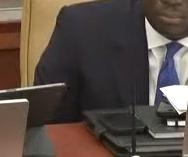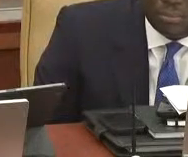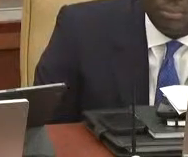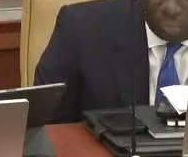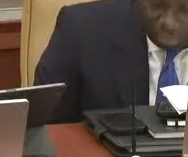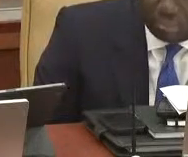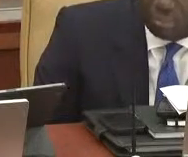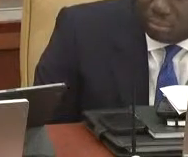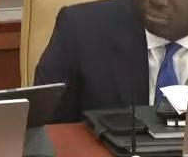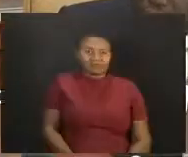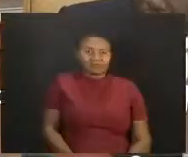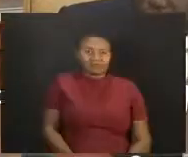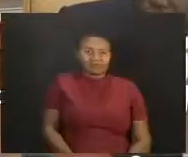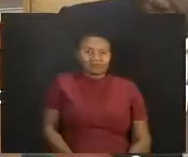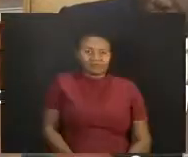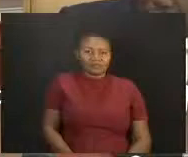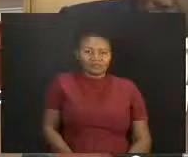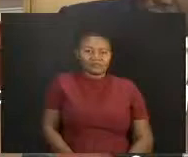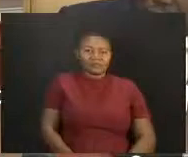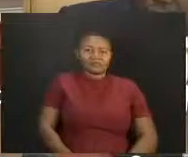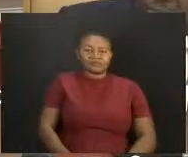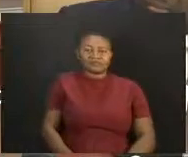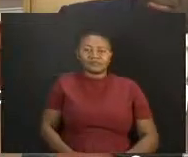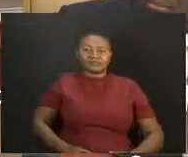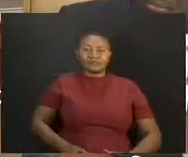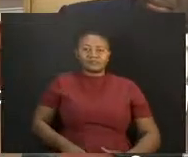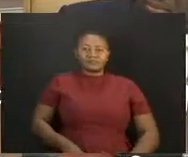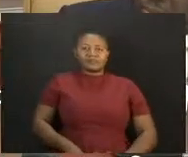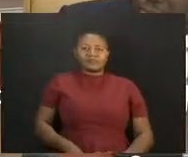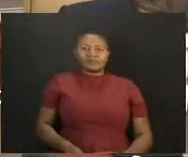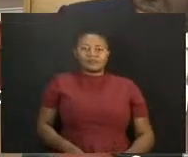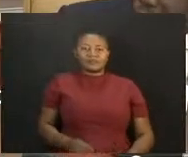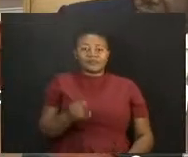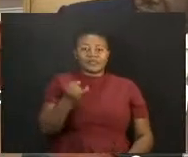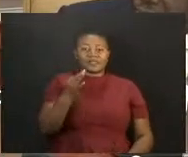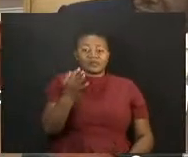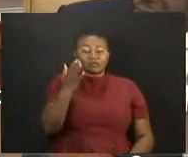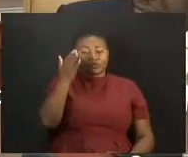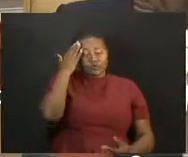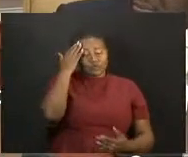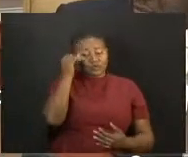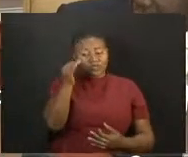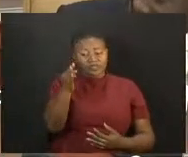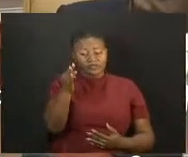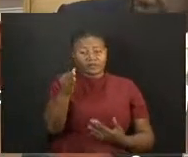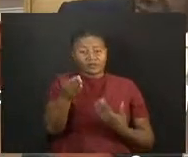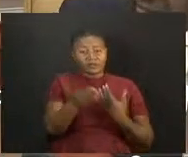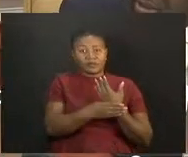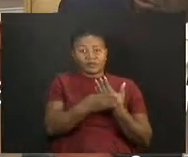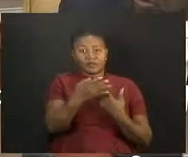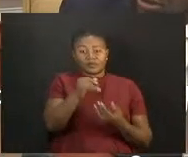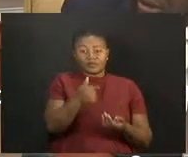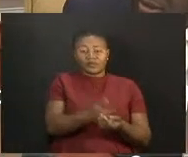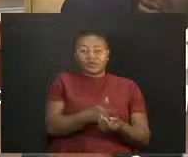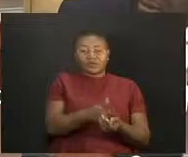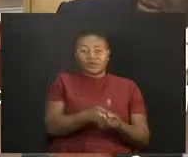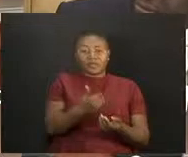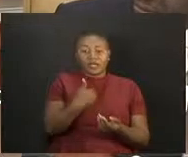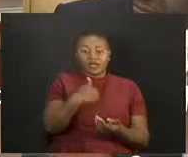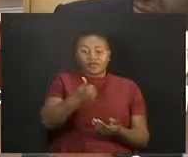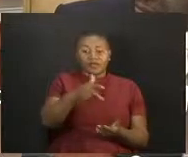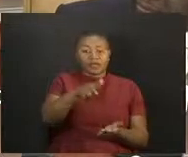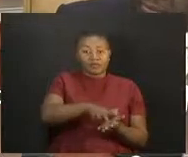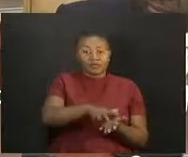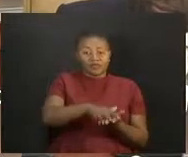did Bank of Ghana sidestep any approval process for this particular transaction? Because I